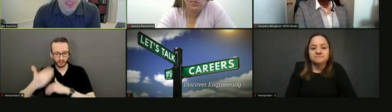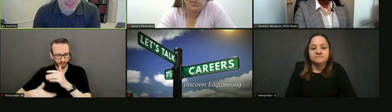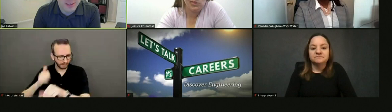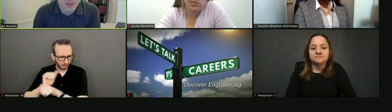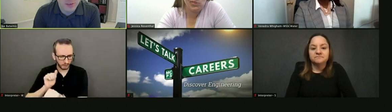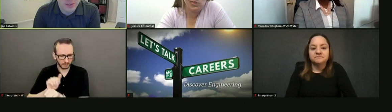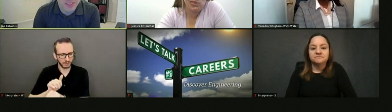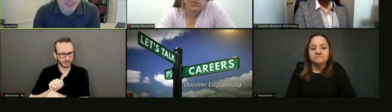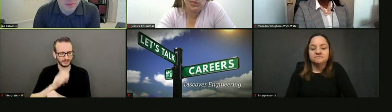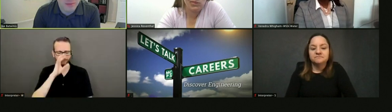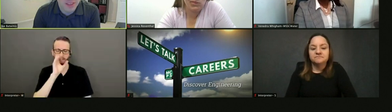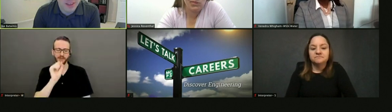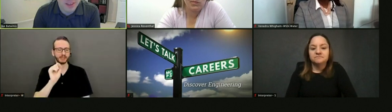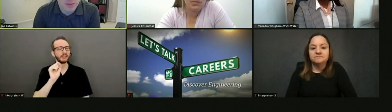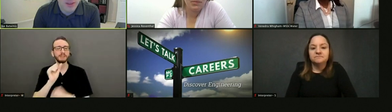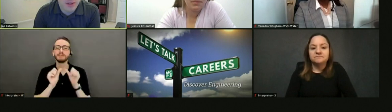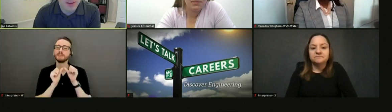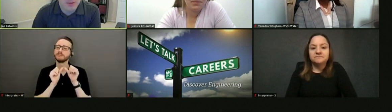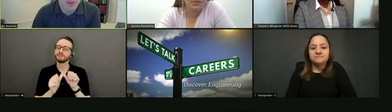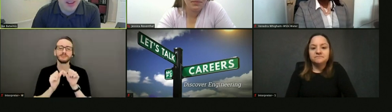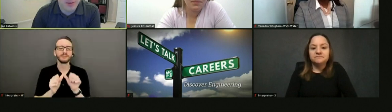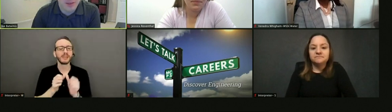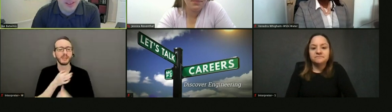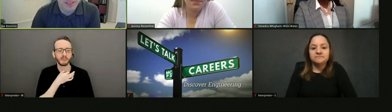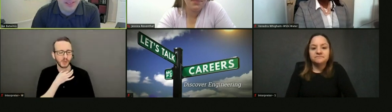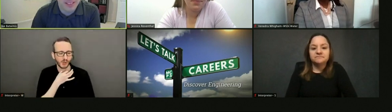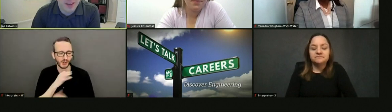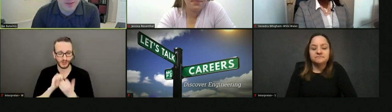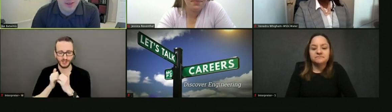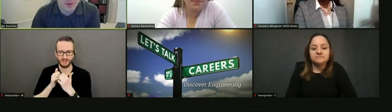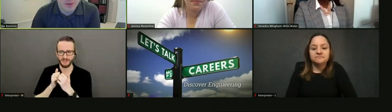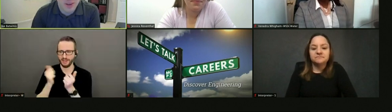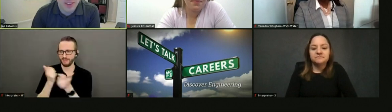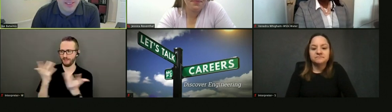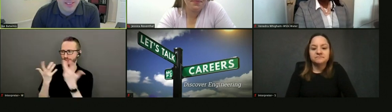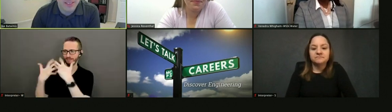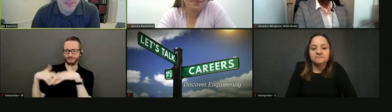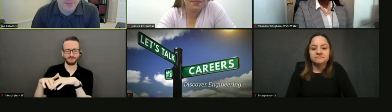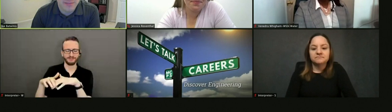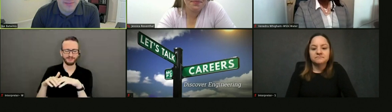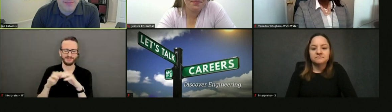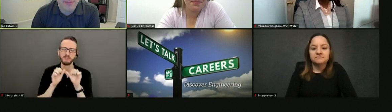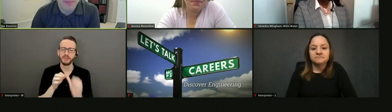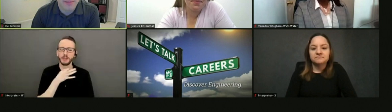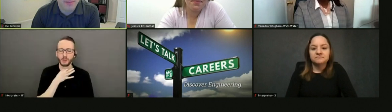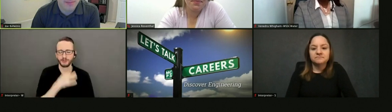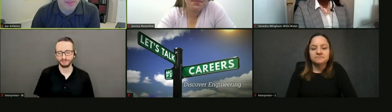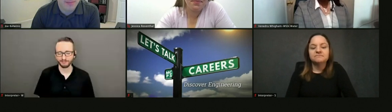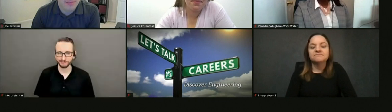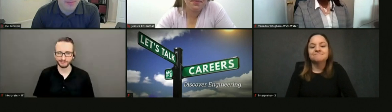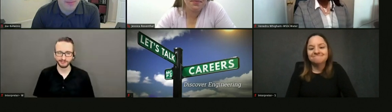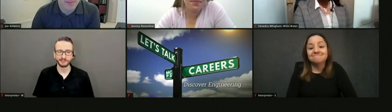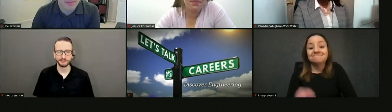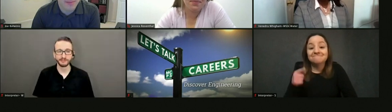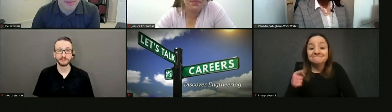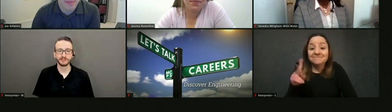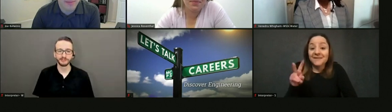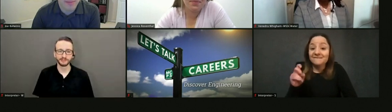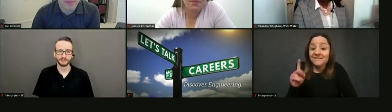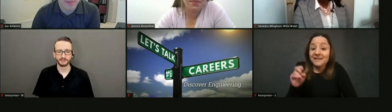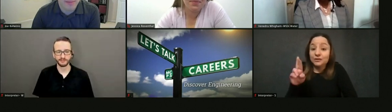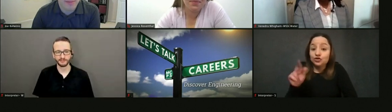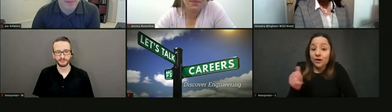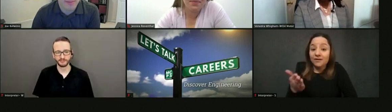always fascinating. So just keep being curious about how everything works around you. How about you, Venedra?